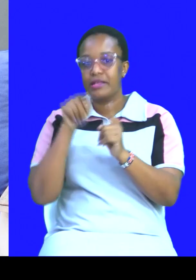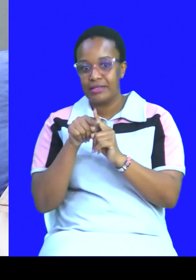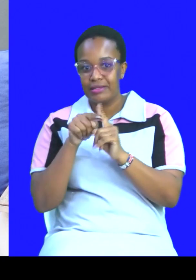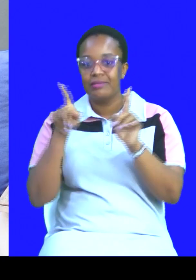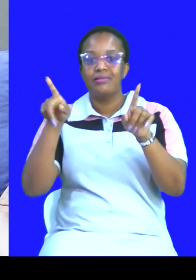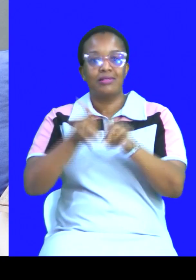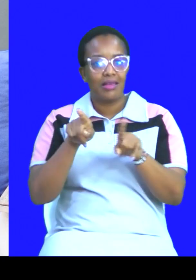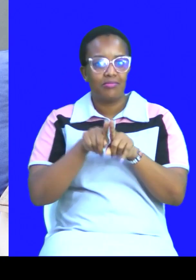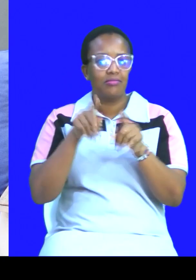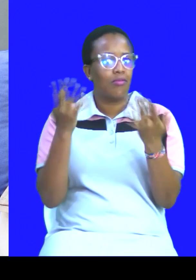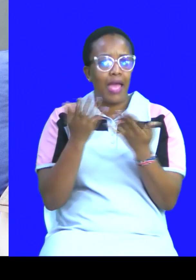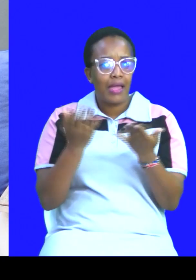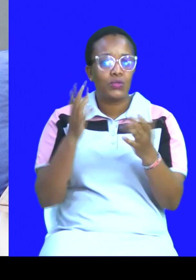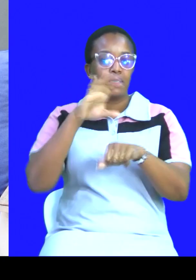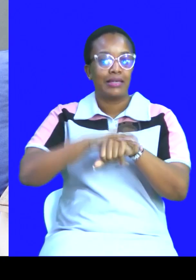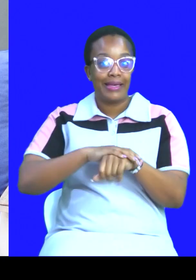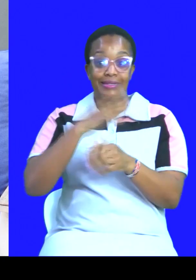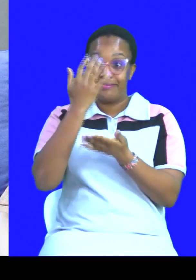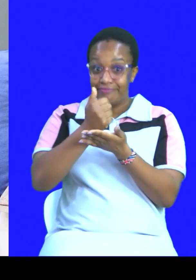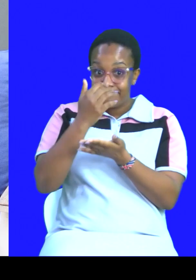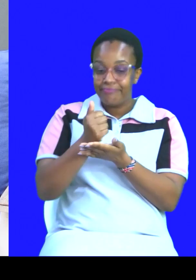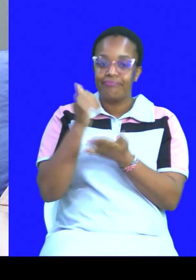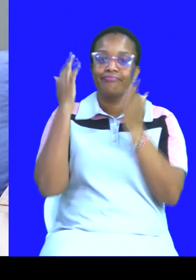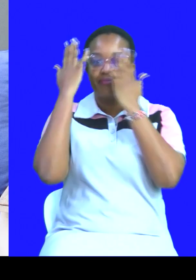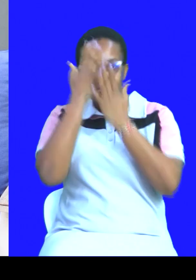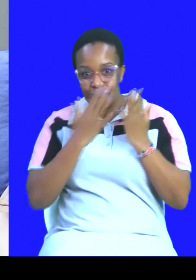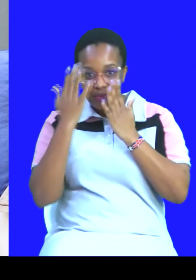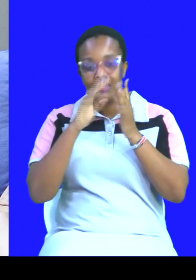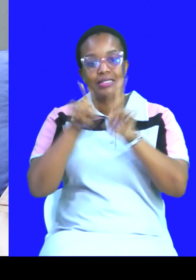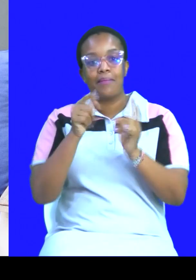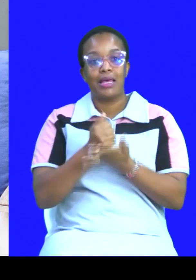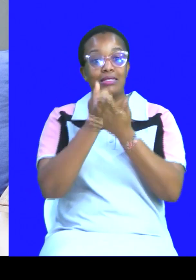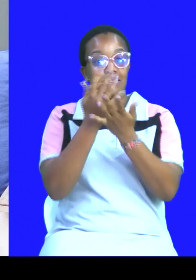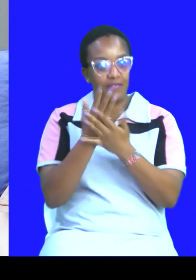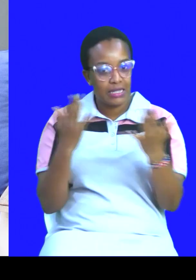sunscreen lotions, the assistive devices and all that,